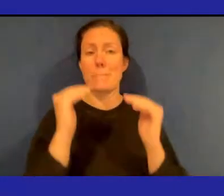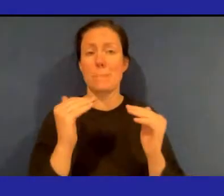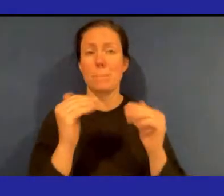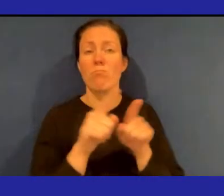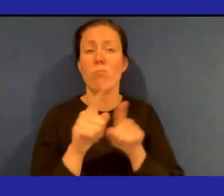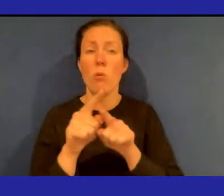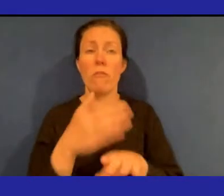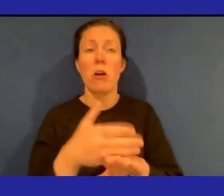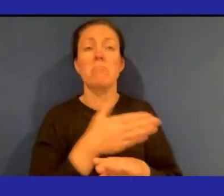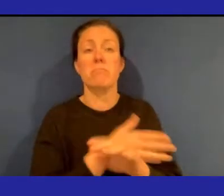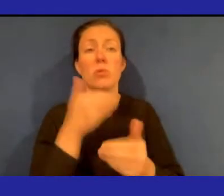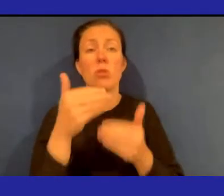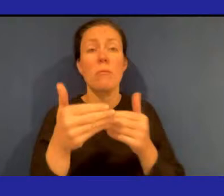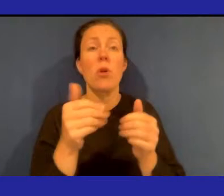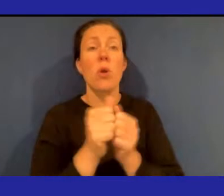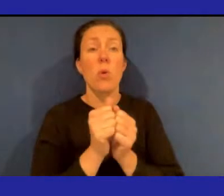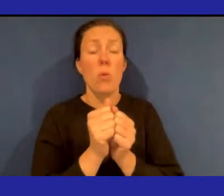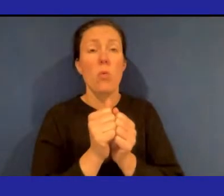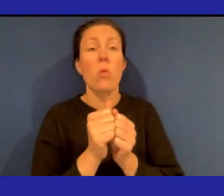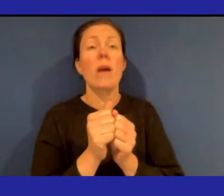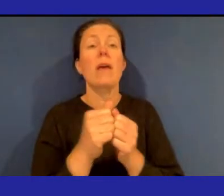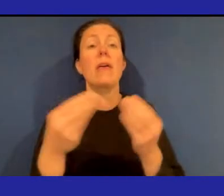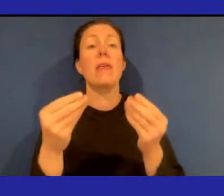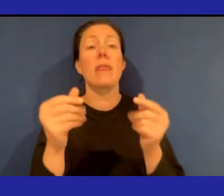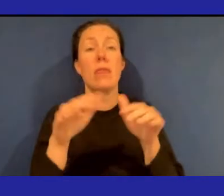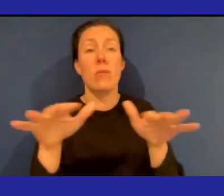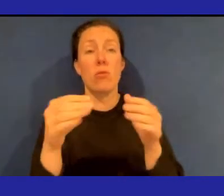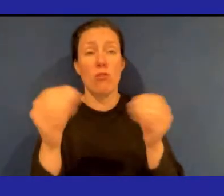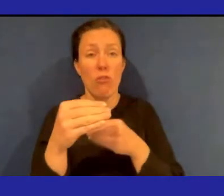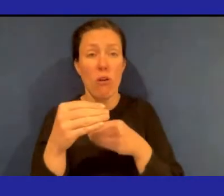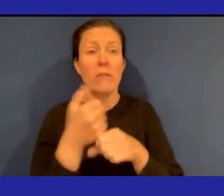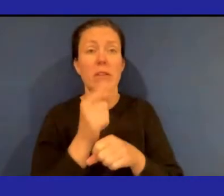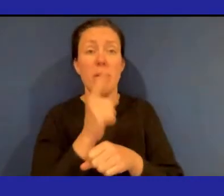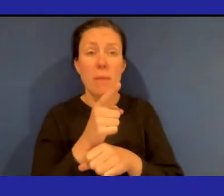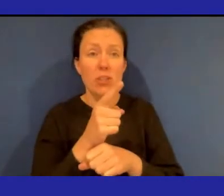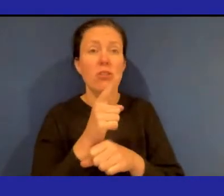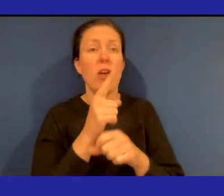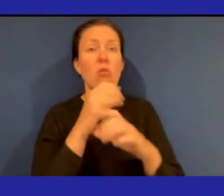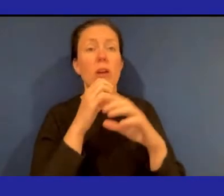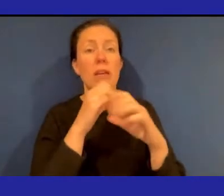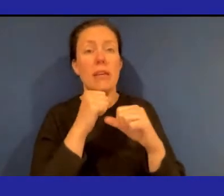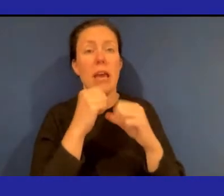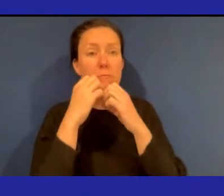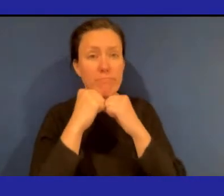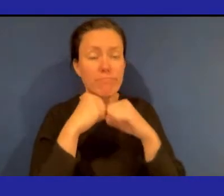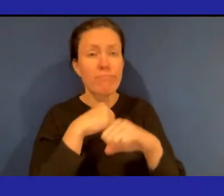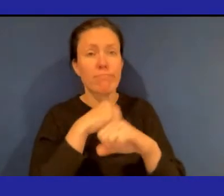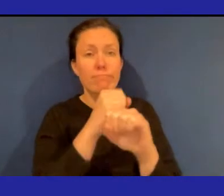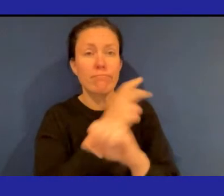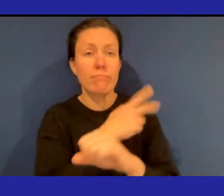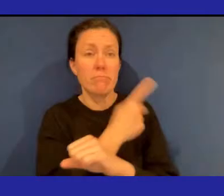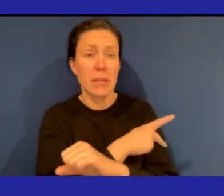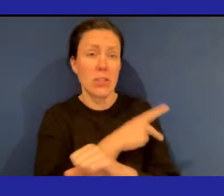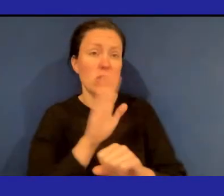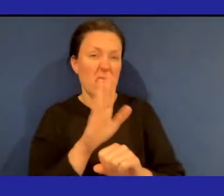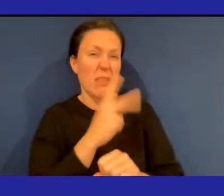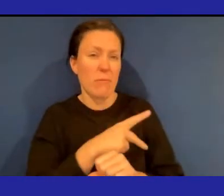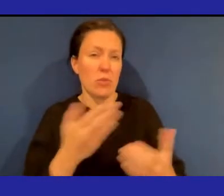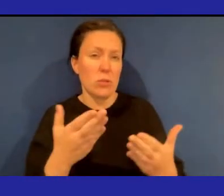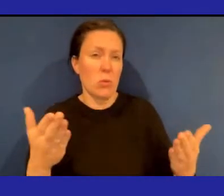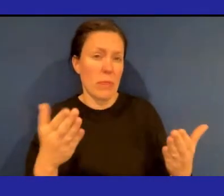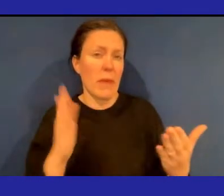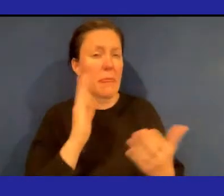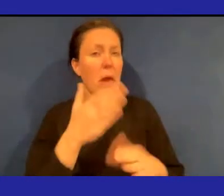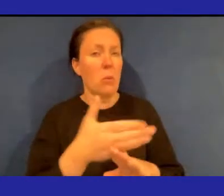processes with the property office to safeguard patient belongings, which enhances trust and satisfaction.